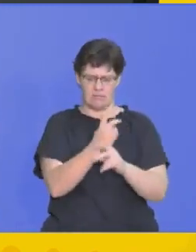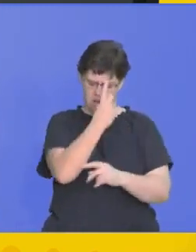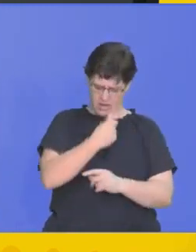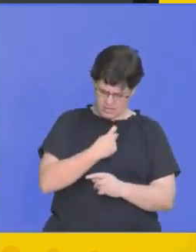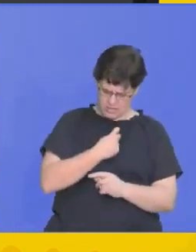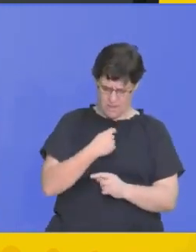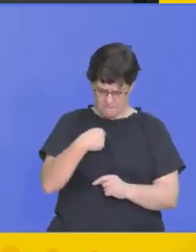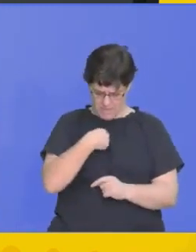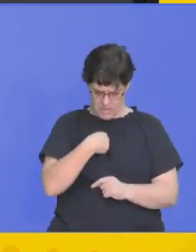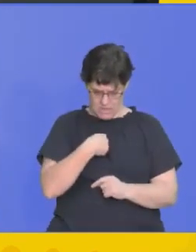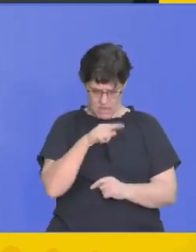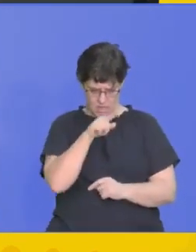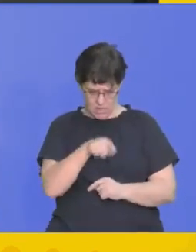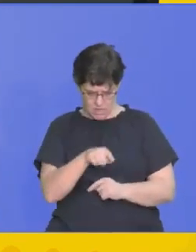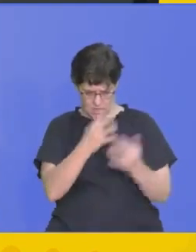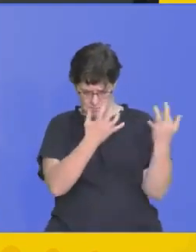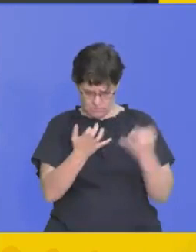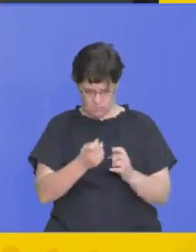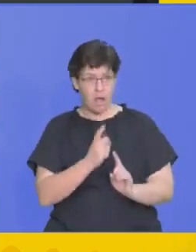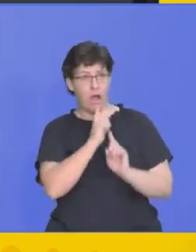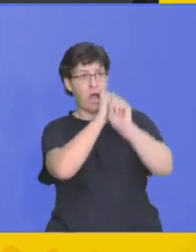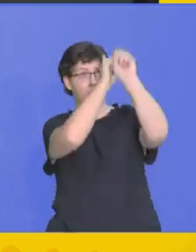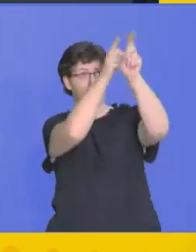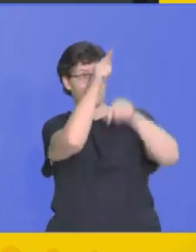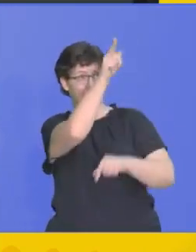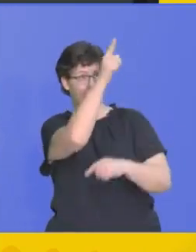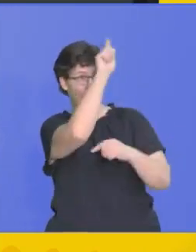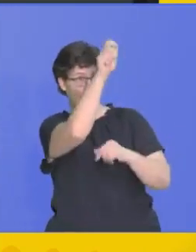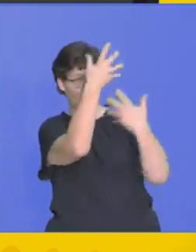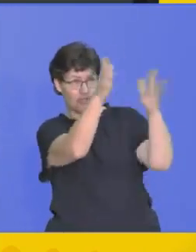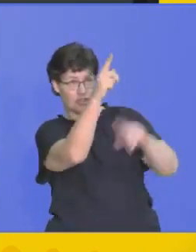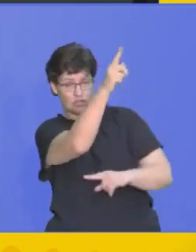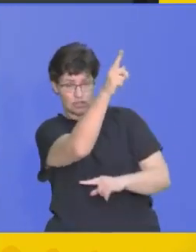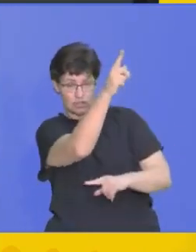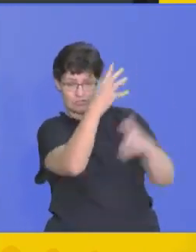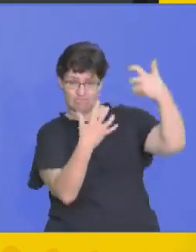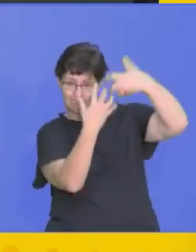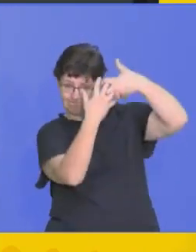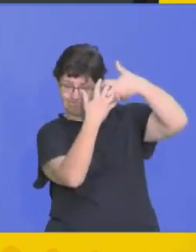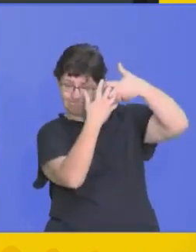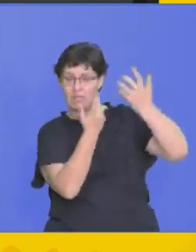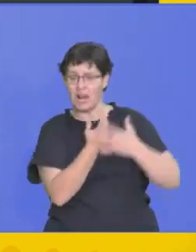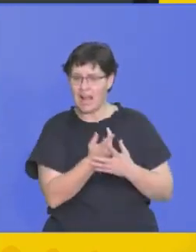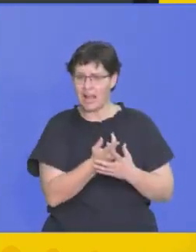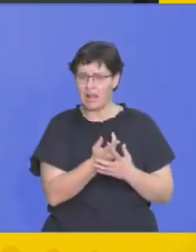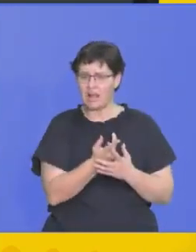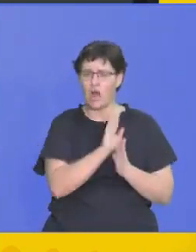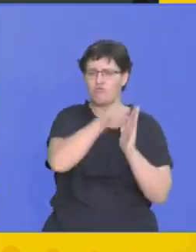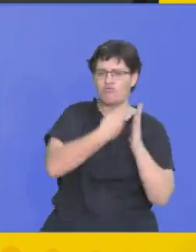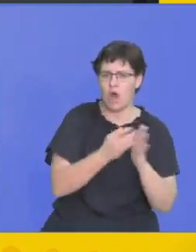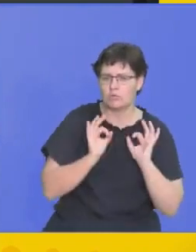and ask yourself, have you answered the question that has been asked? Look out for those little